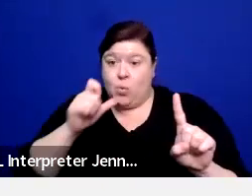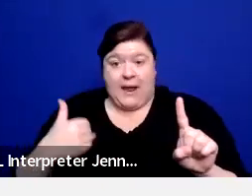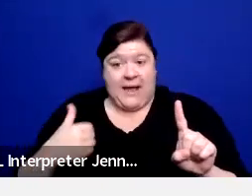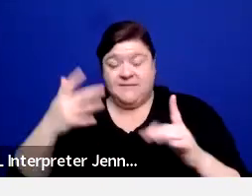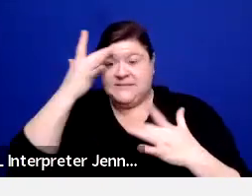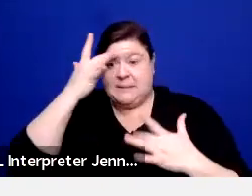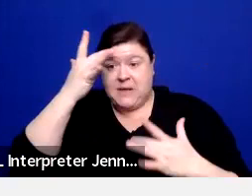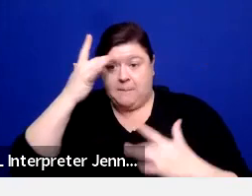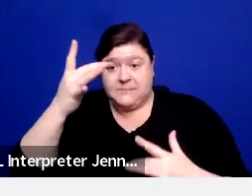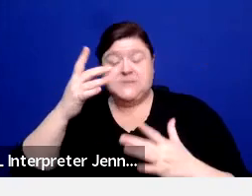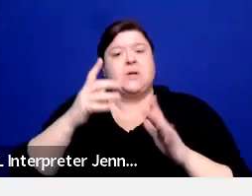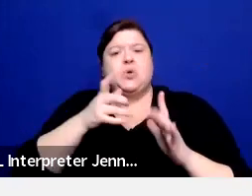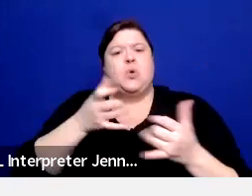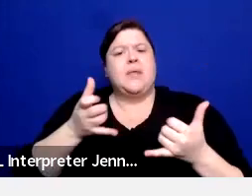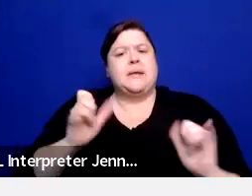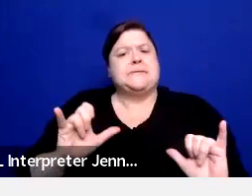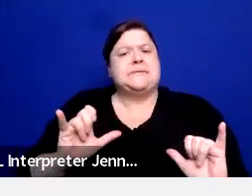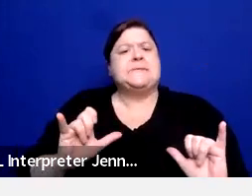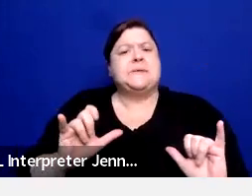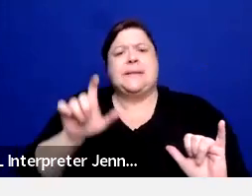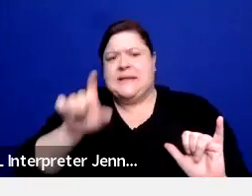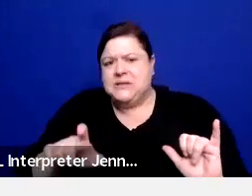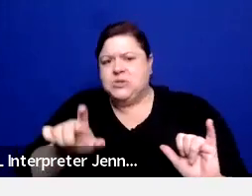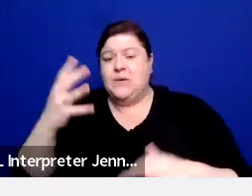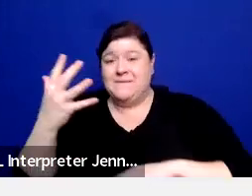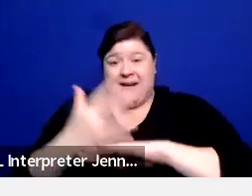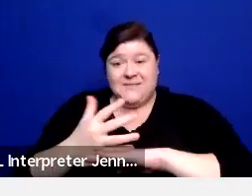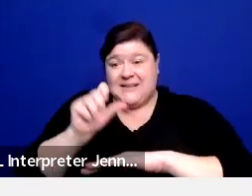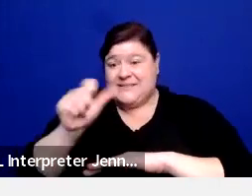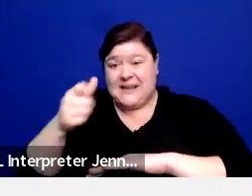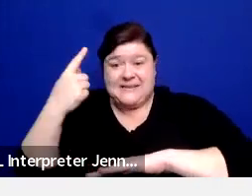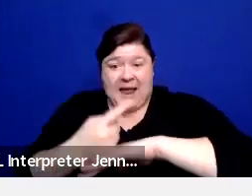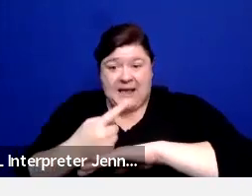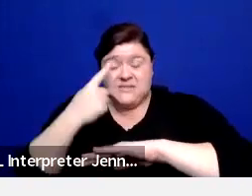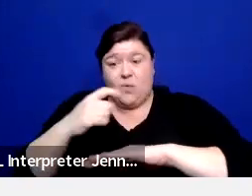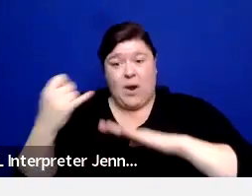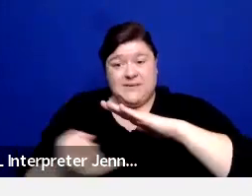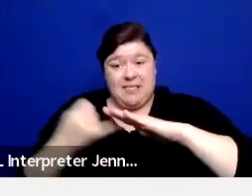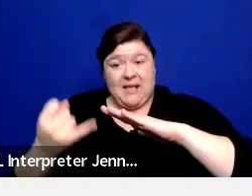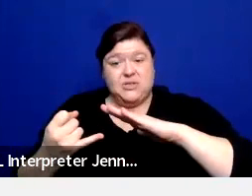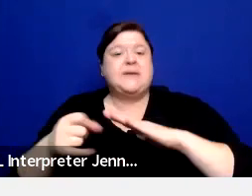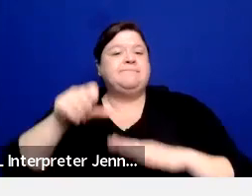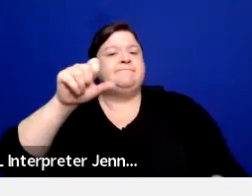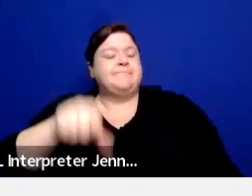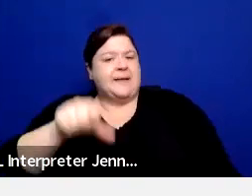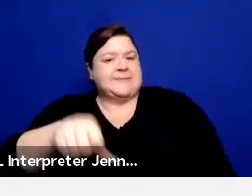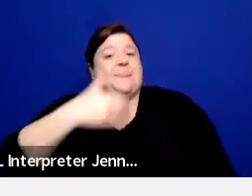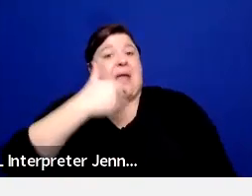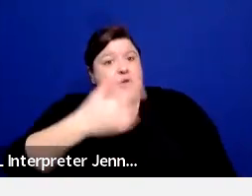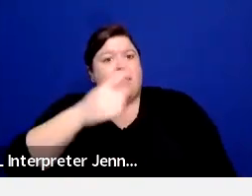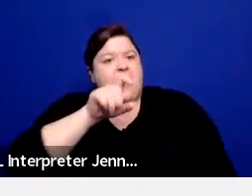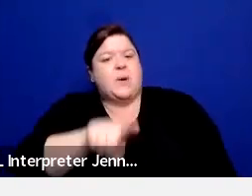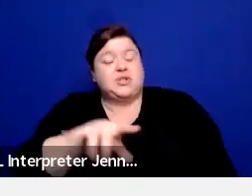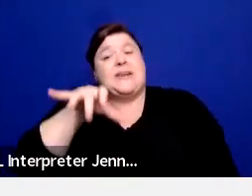need to isolate for 5 to 10 days anyway? Thank you for that question. That's such an important point to raise. Yes. So if you